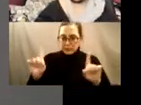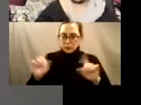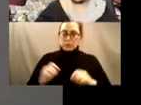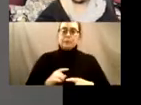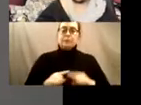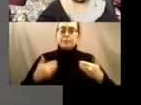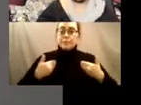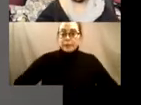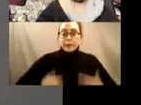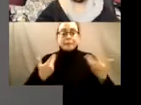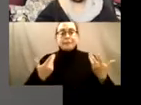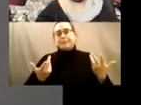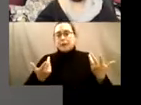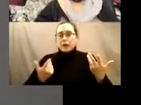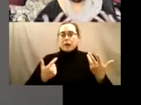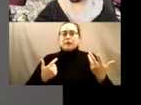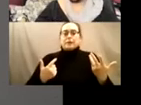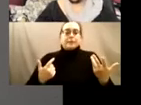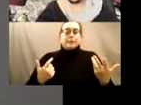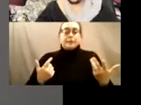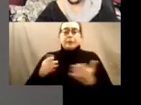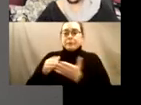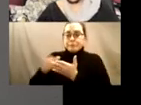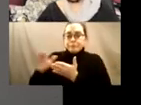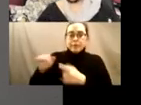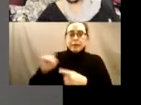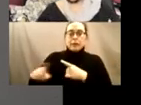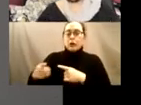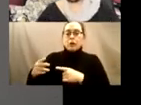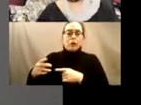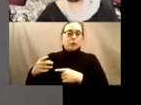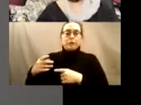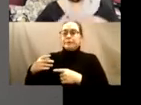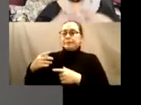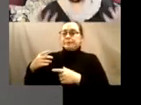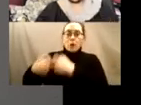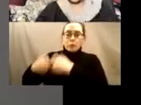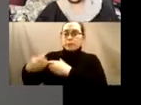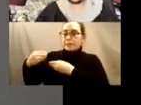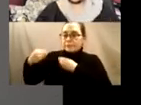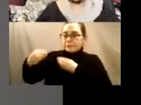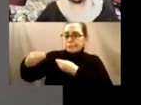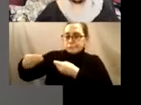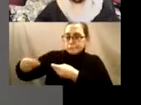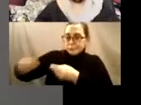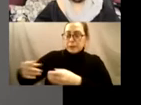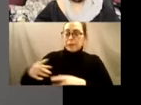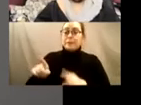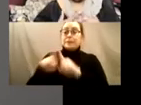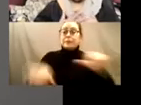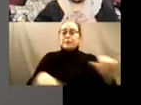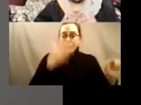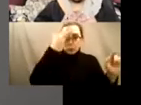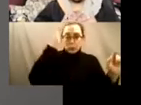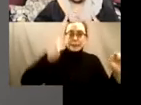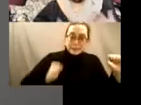marginalized person who has, legacies of inherited complications and brilliance as well, but there's a